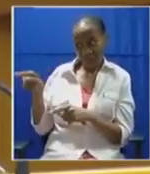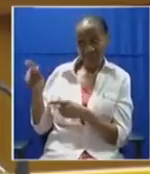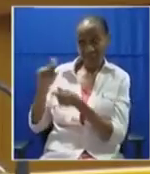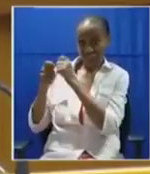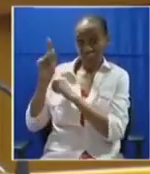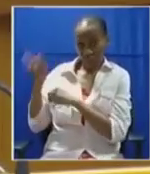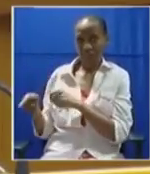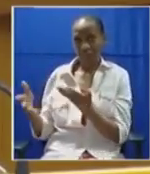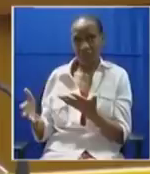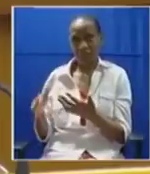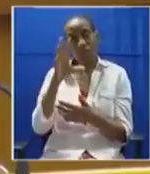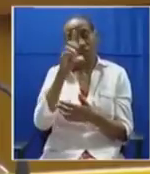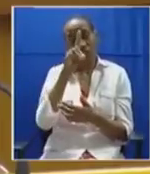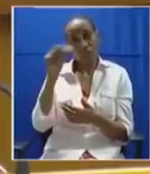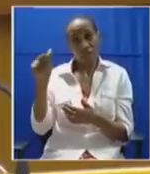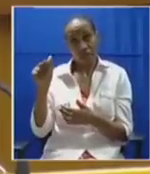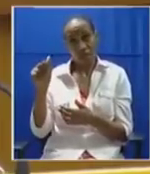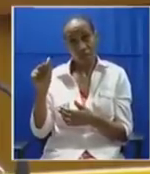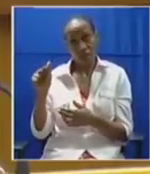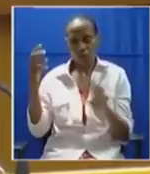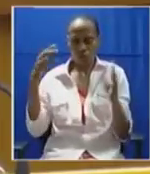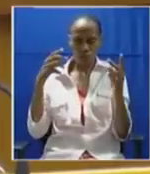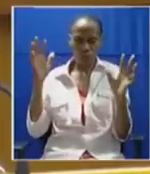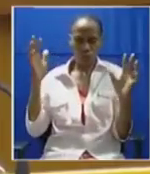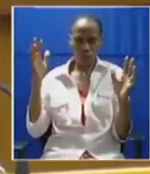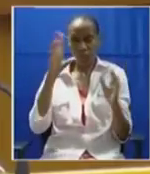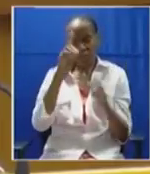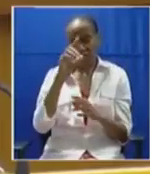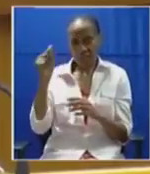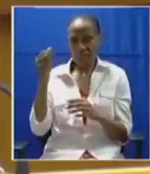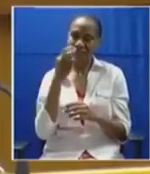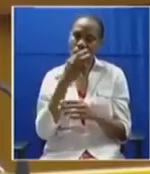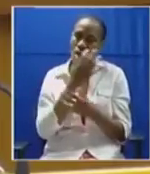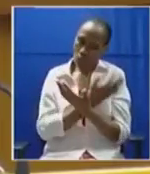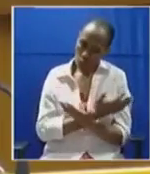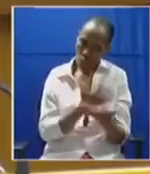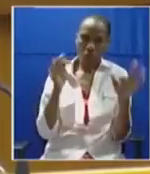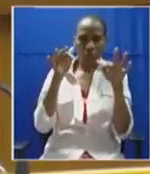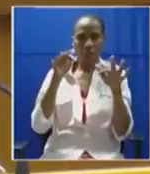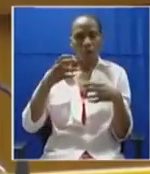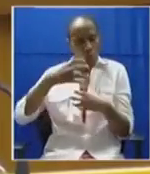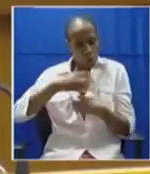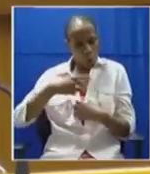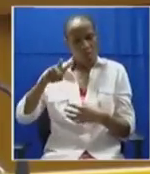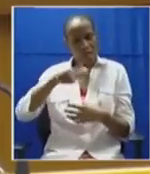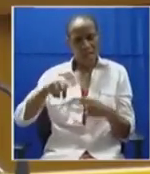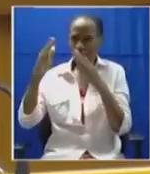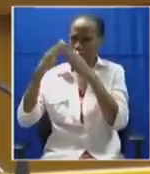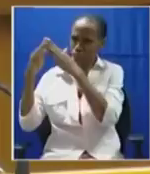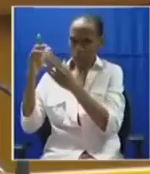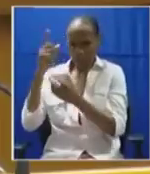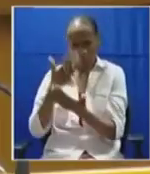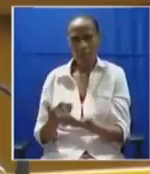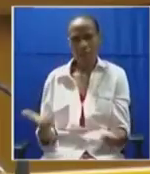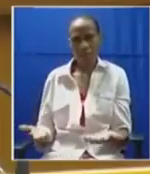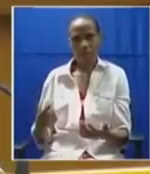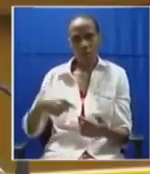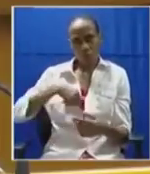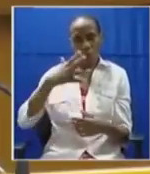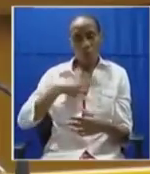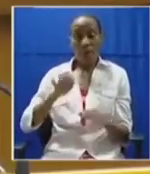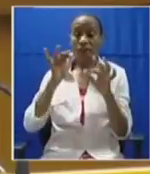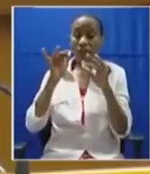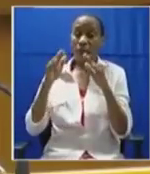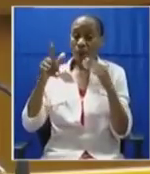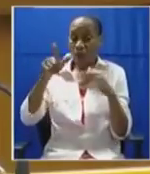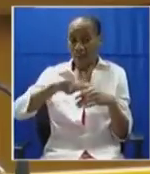The DA wants all South Africans to own their land and property. We want landowners,